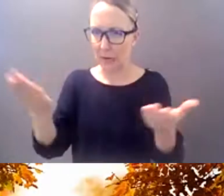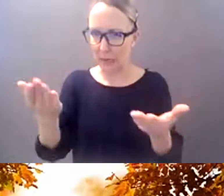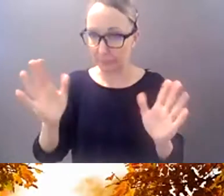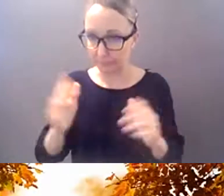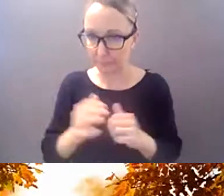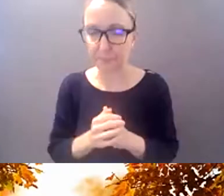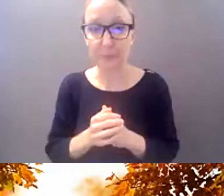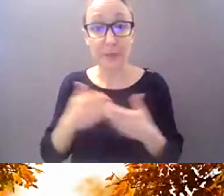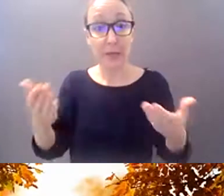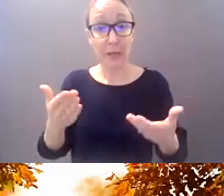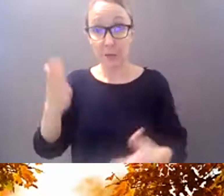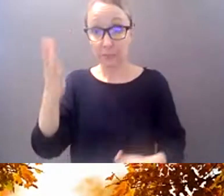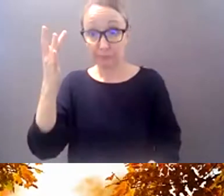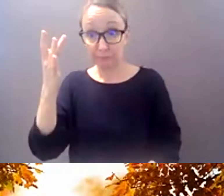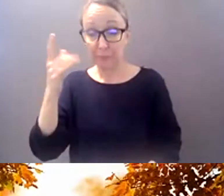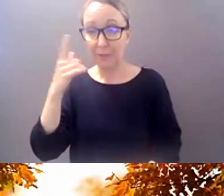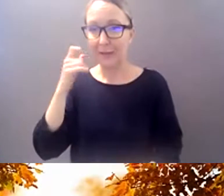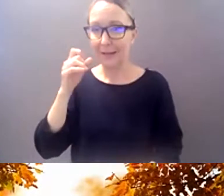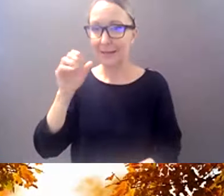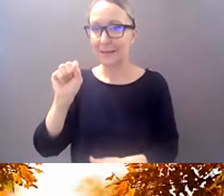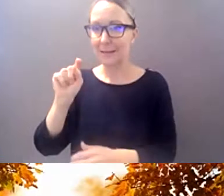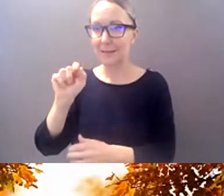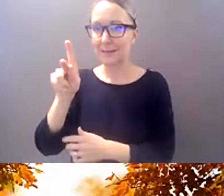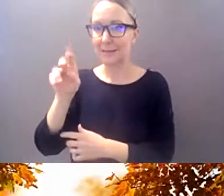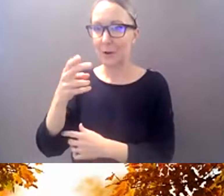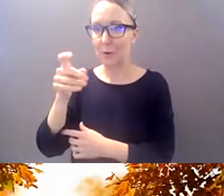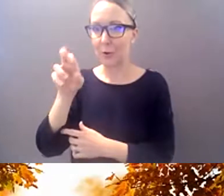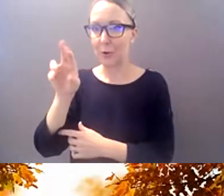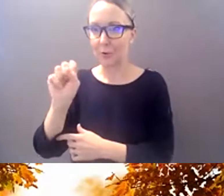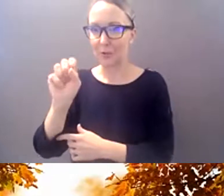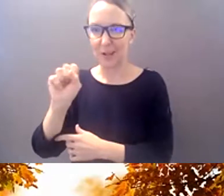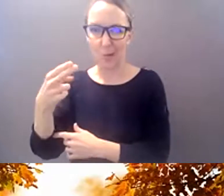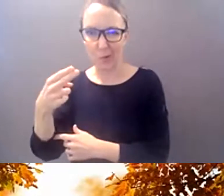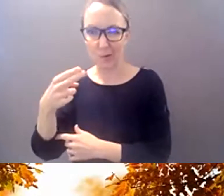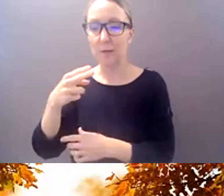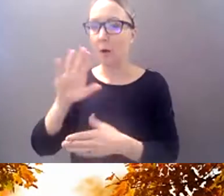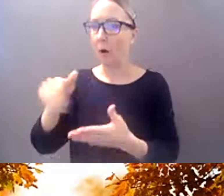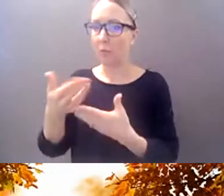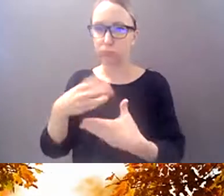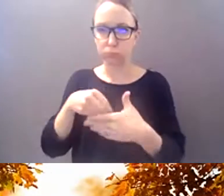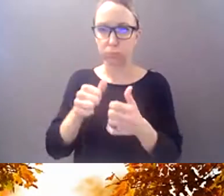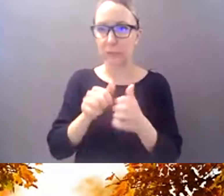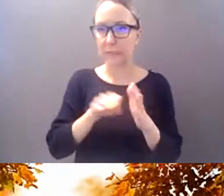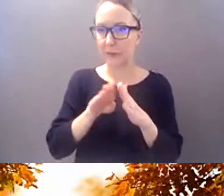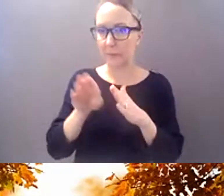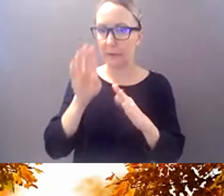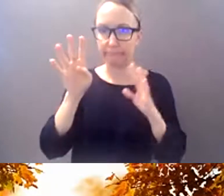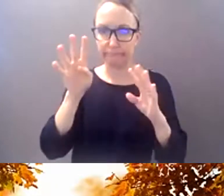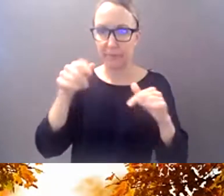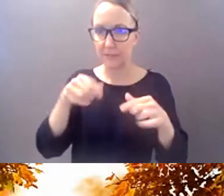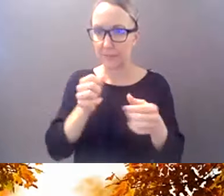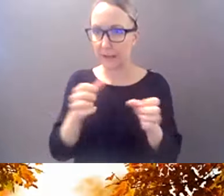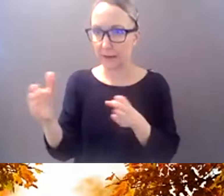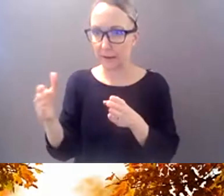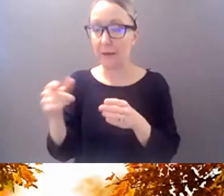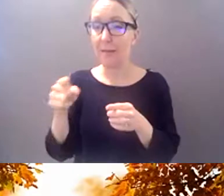here because the stakeholders that were involved with the development of the master plan for aging felt it really important